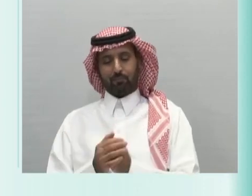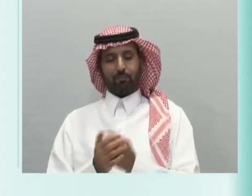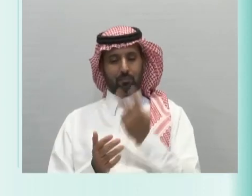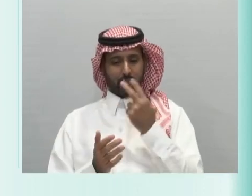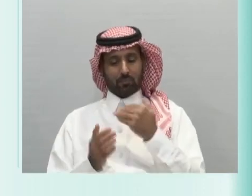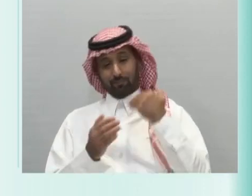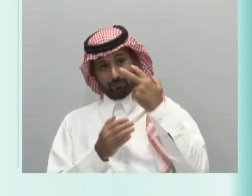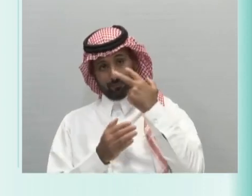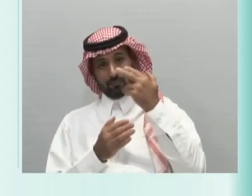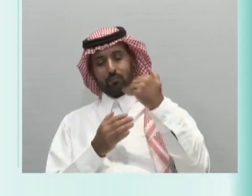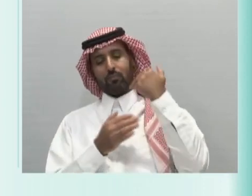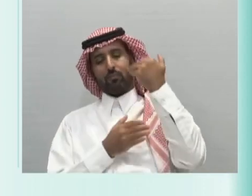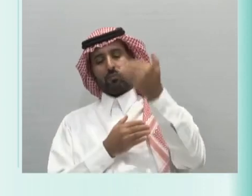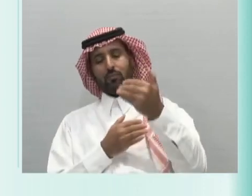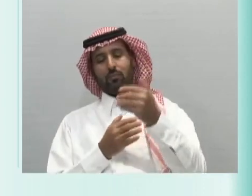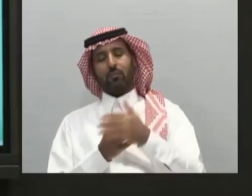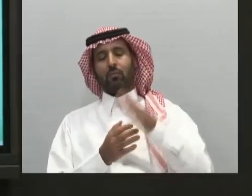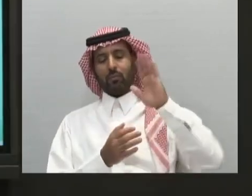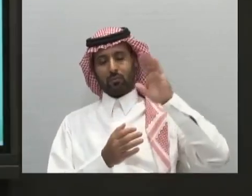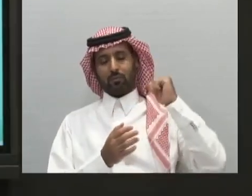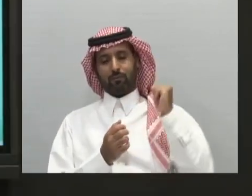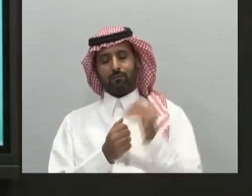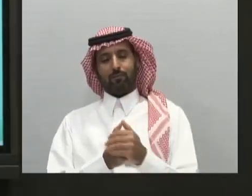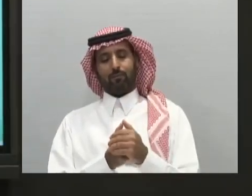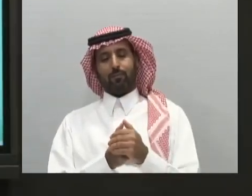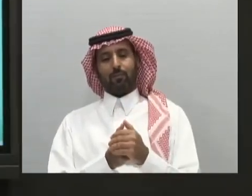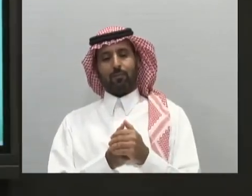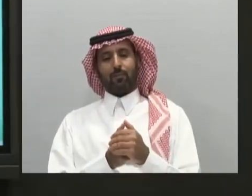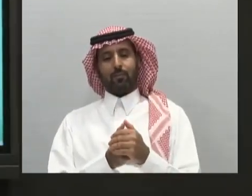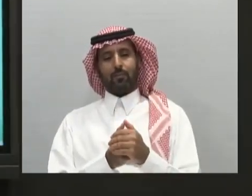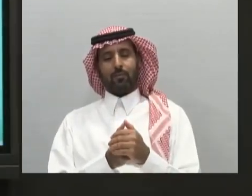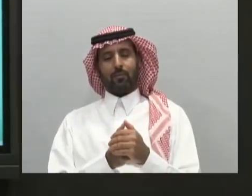you in our next episode. Goodbye for now. And assalamu alaikum wa rahmatullahi wa barakatuh.